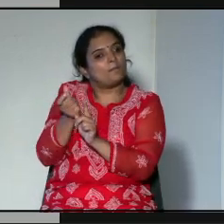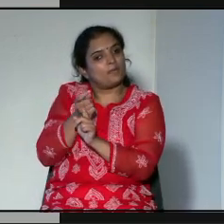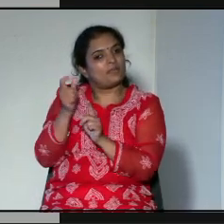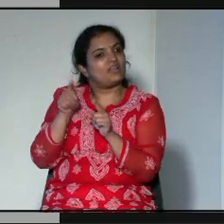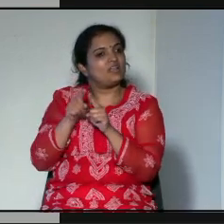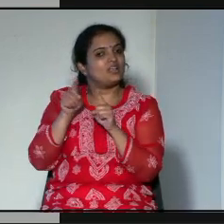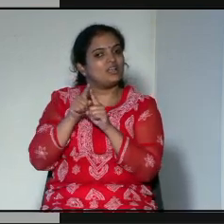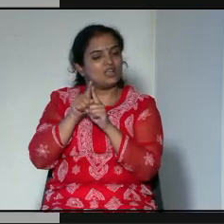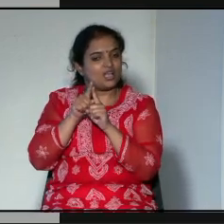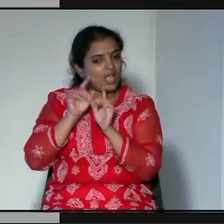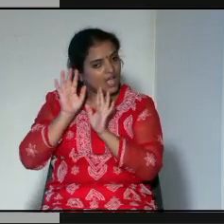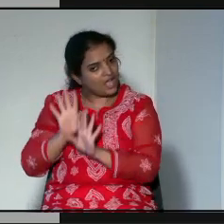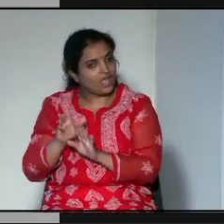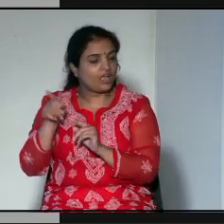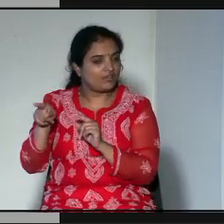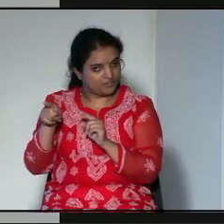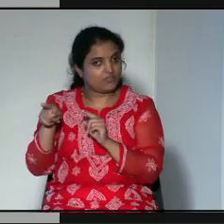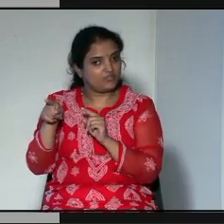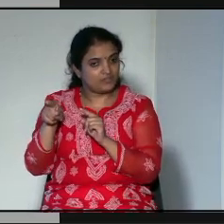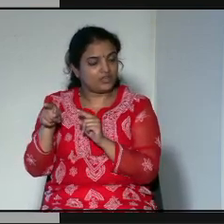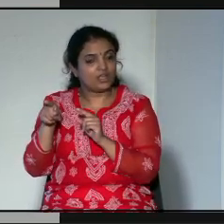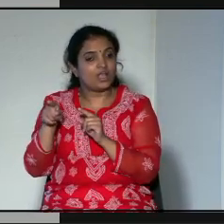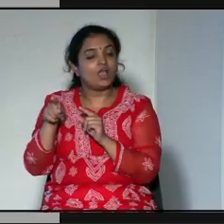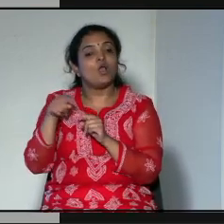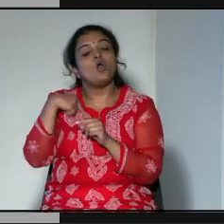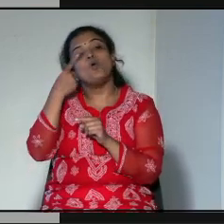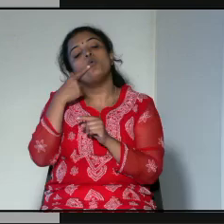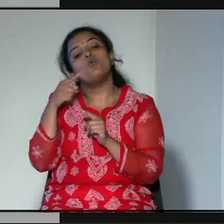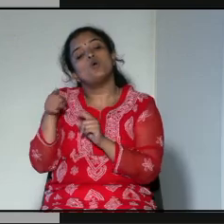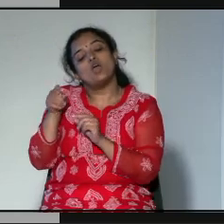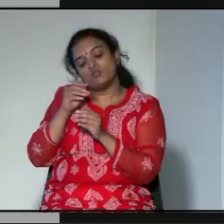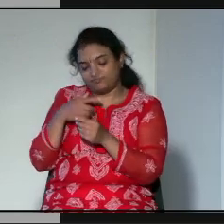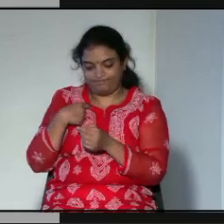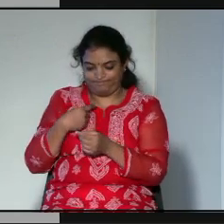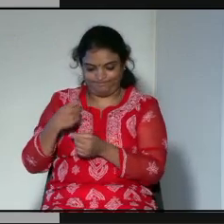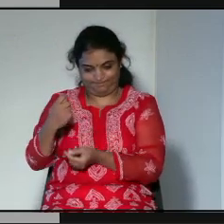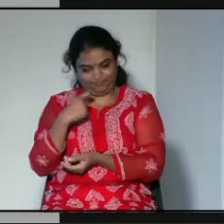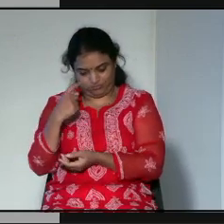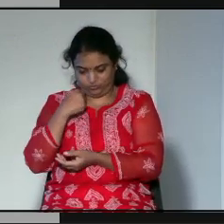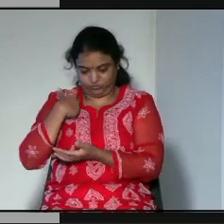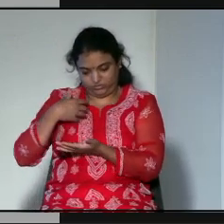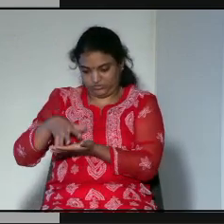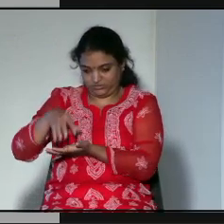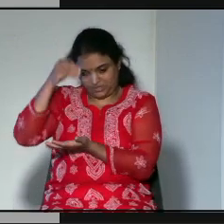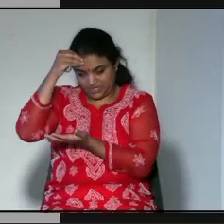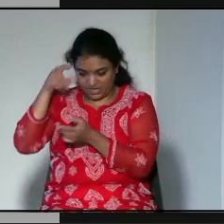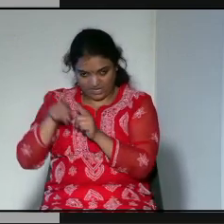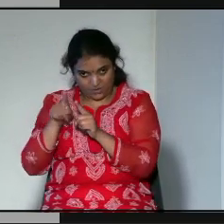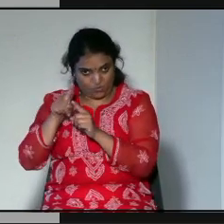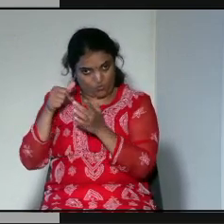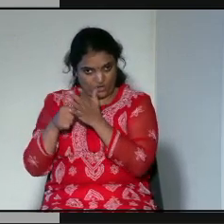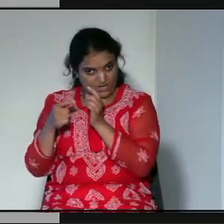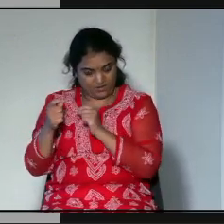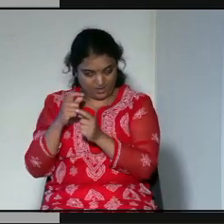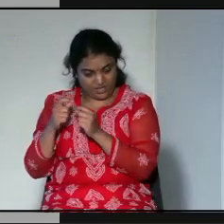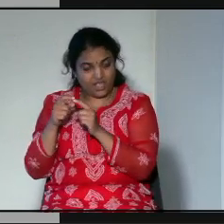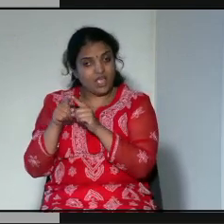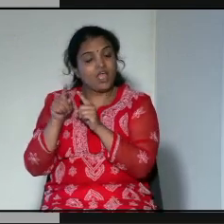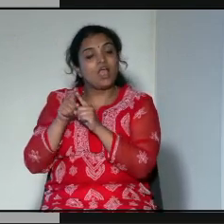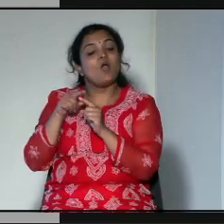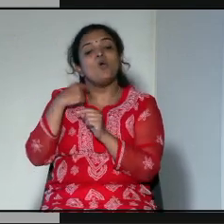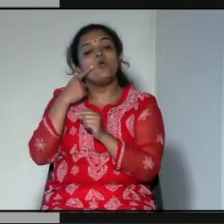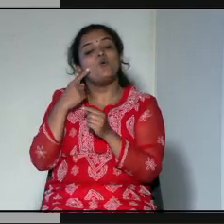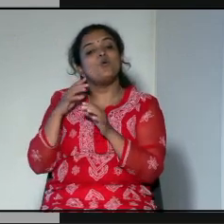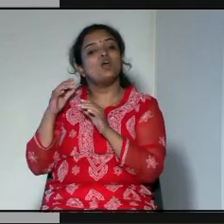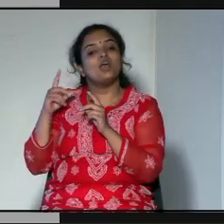Chattopadhyay. It is through the mentorship of another Nirmal, the veteran multidisciplinary anthropologist Nirmal Kumar Bose,